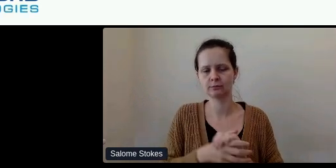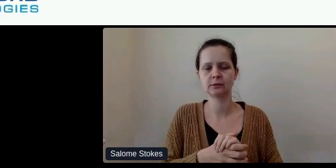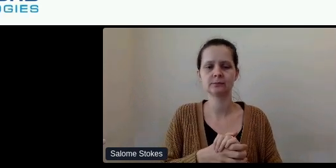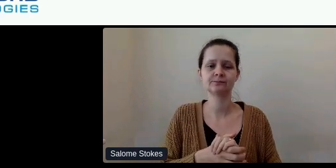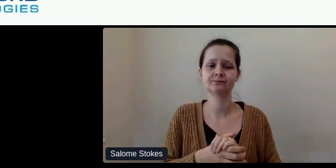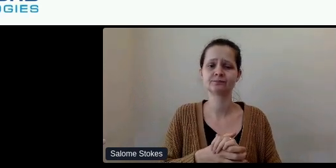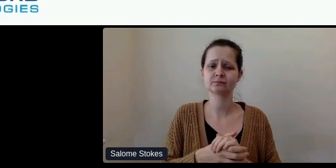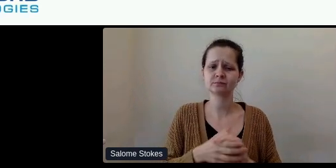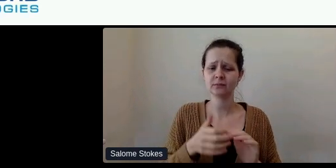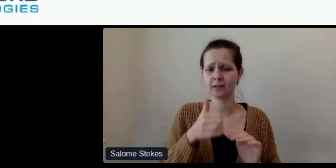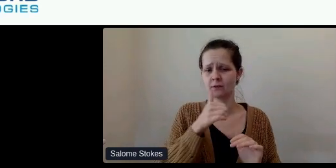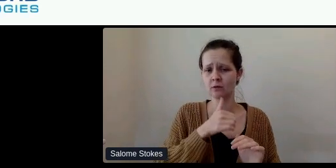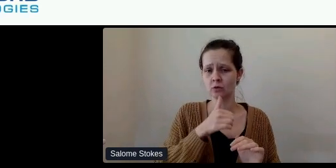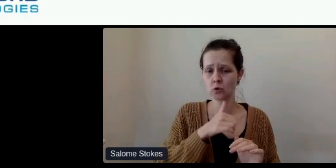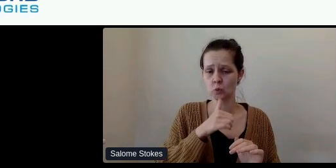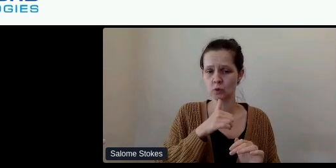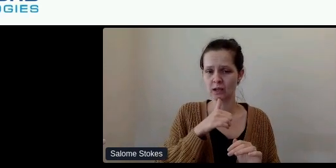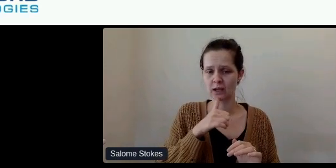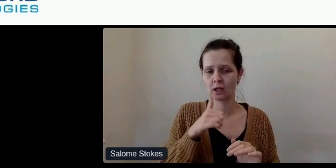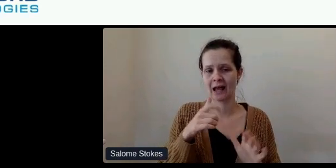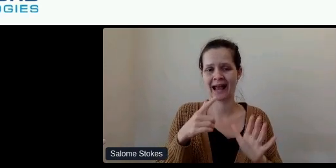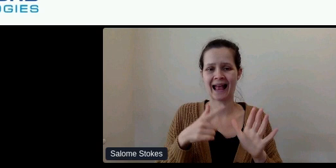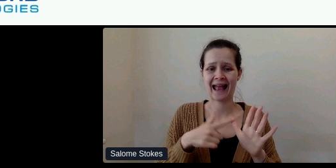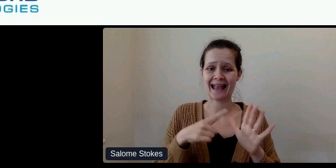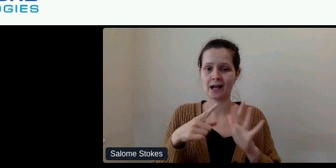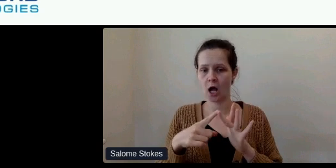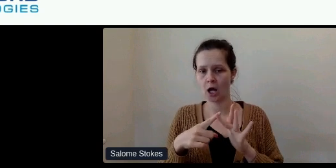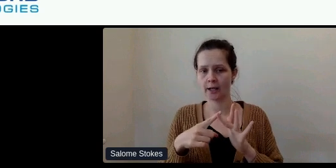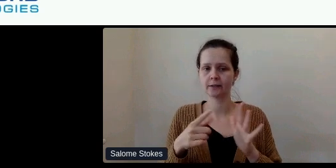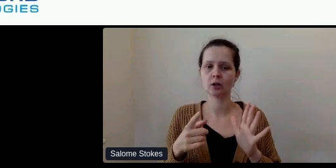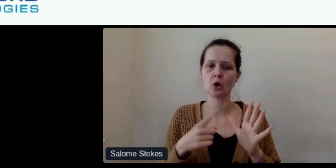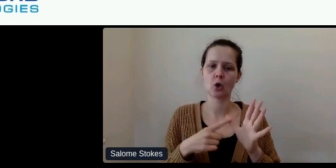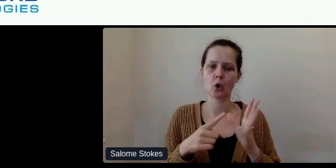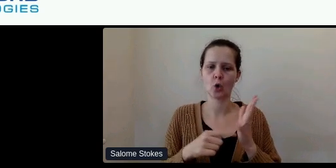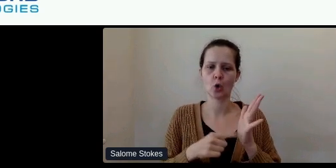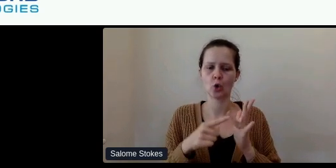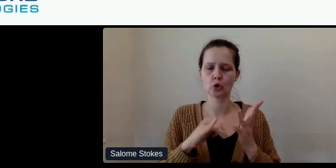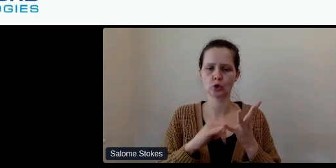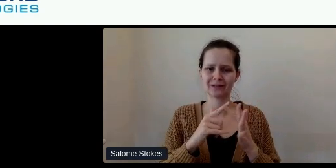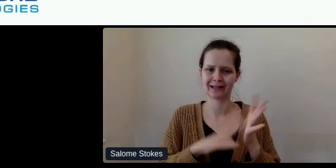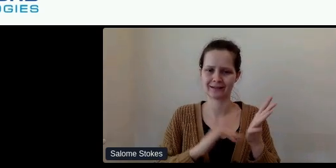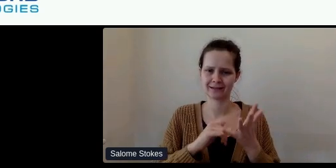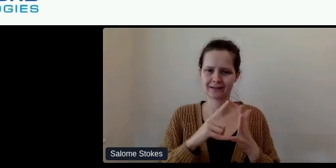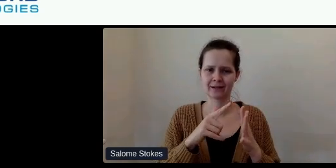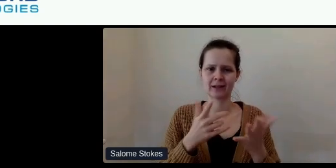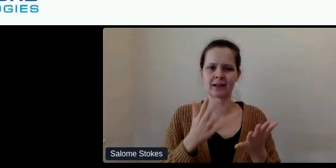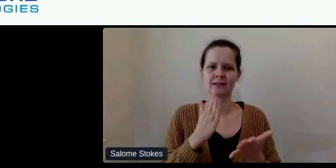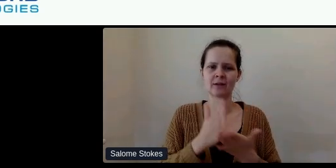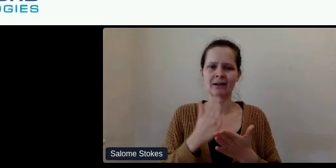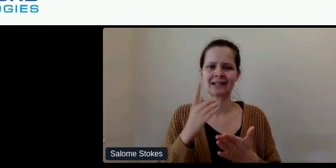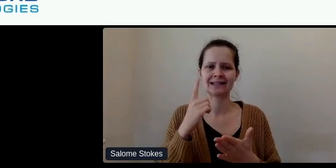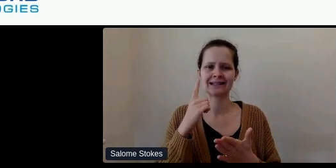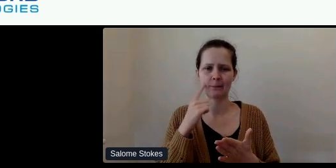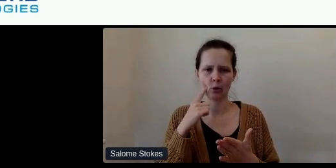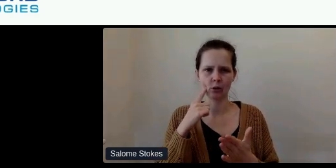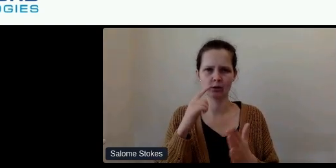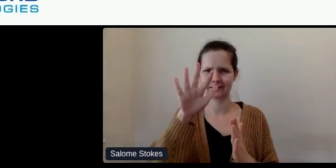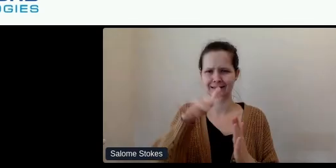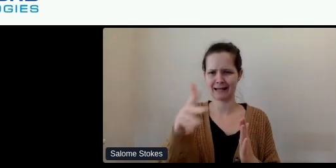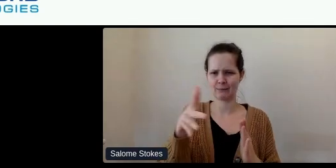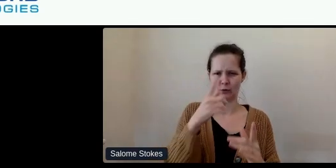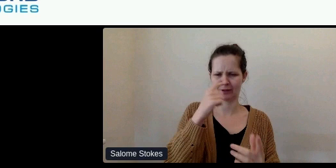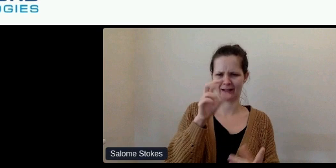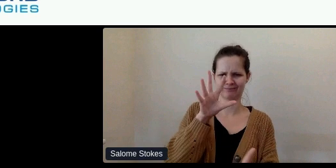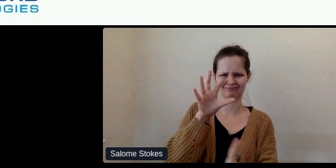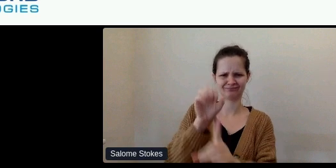the AI that's built into the technology, it's very simple to tag those tables, and it gives you multiple options